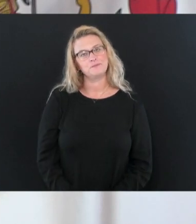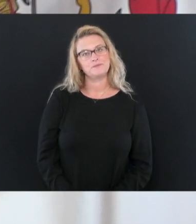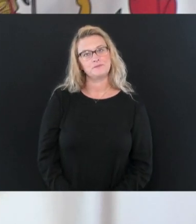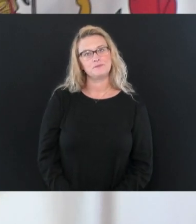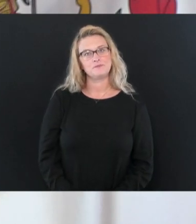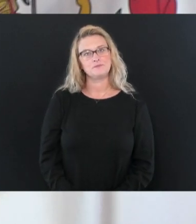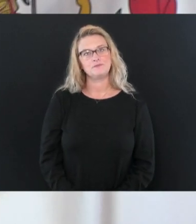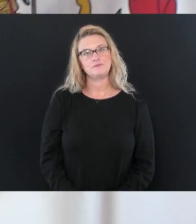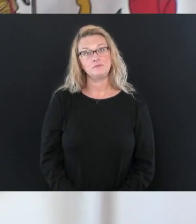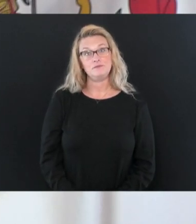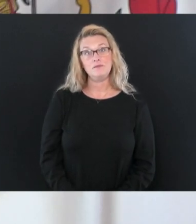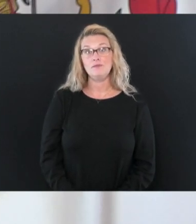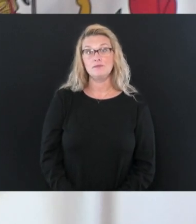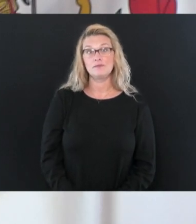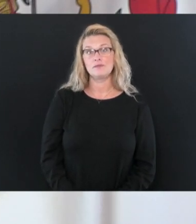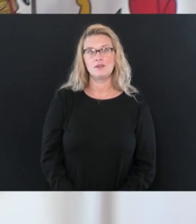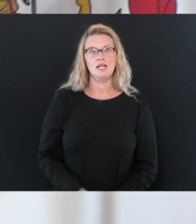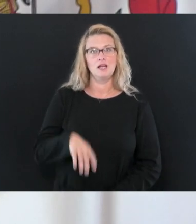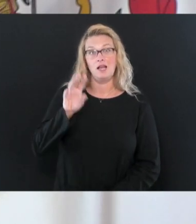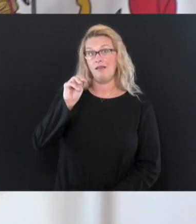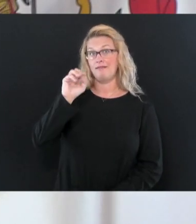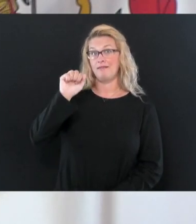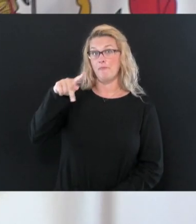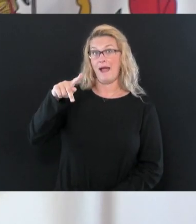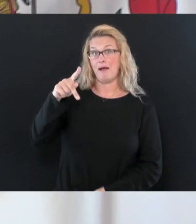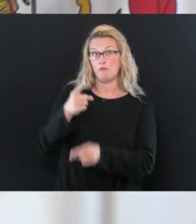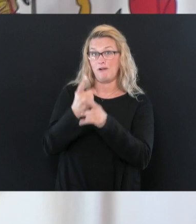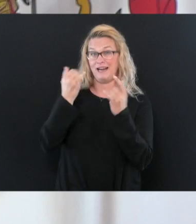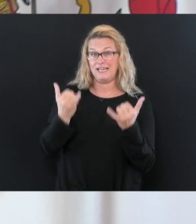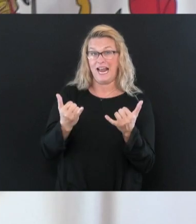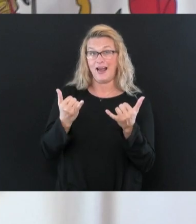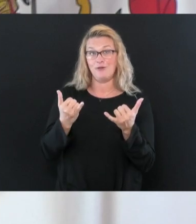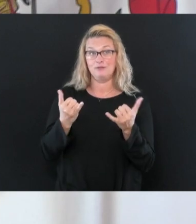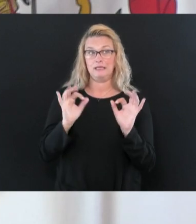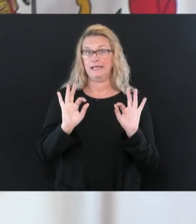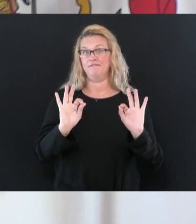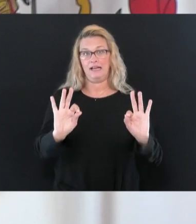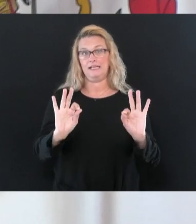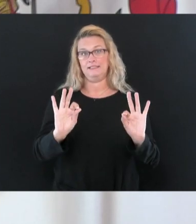the map right now looks as solid can be.